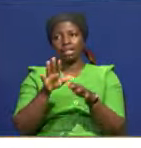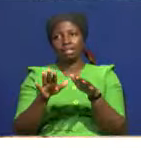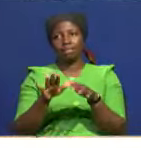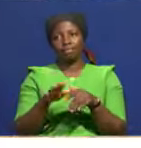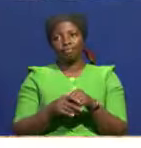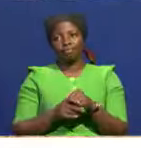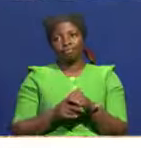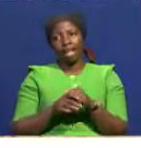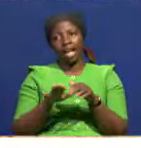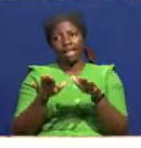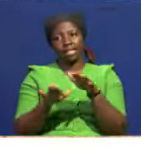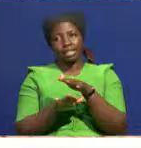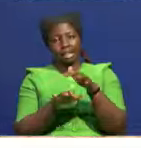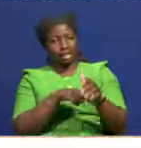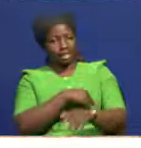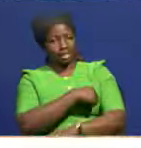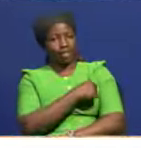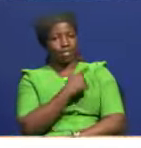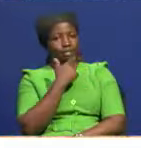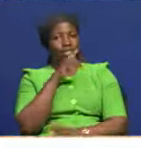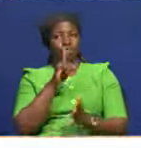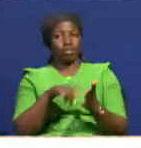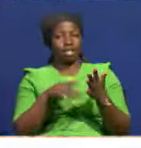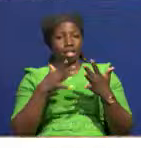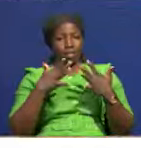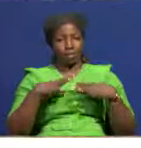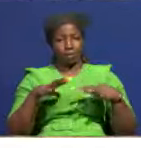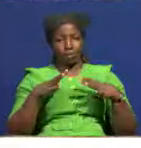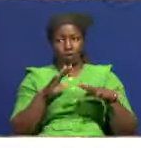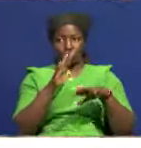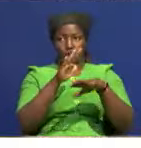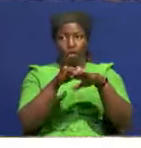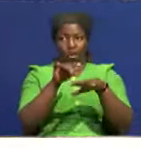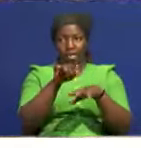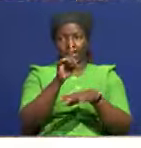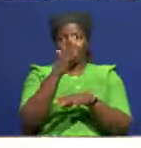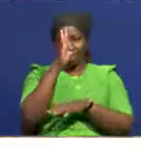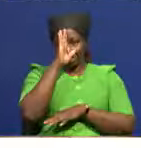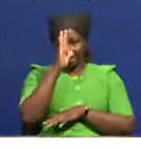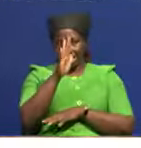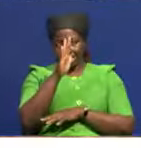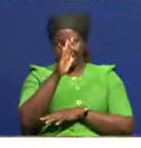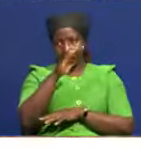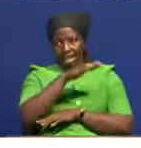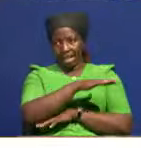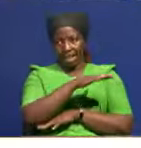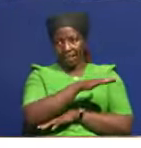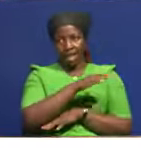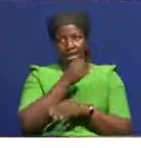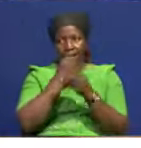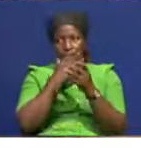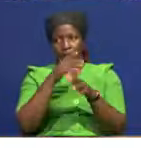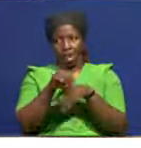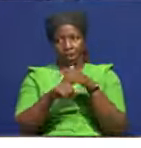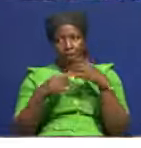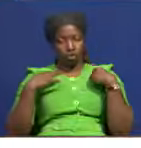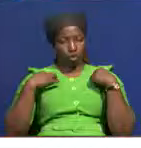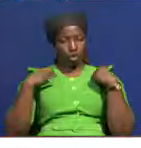Chief Titus Kisangu, residents had called him on Sunday evening, alerting him of clothes which had been